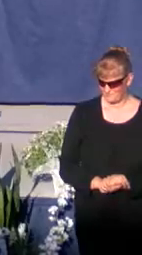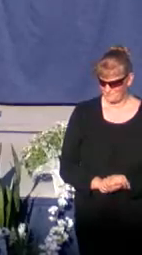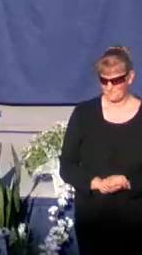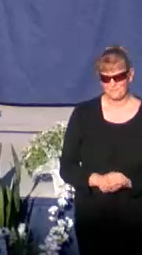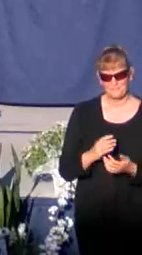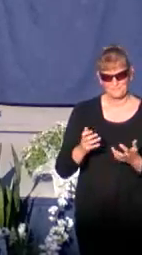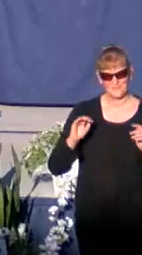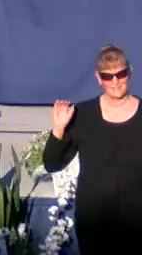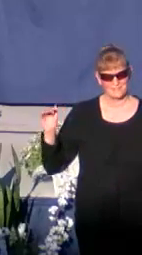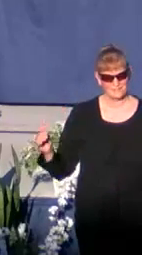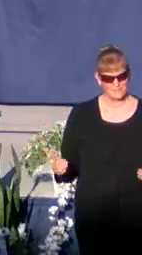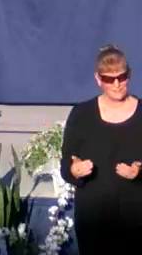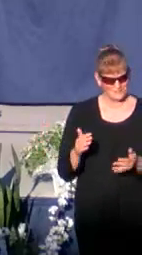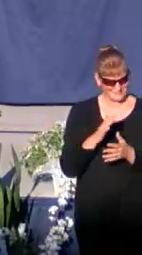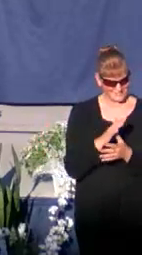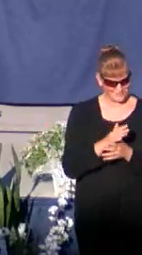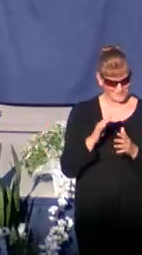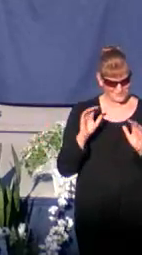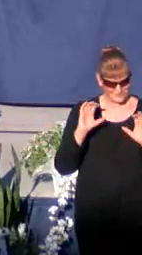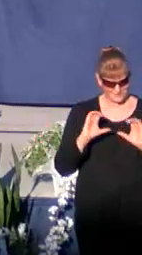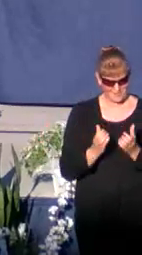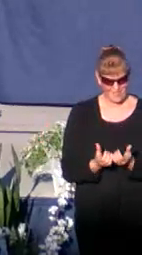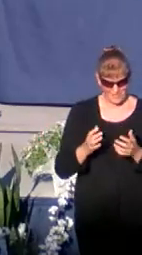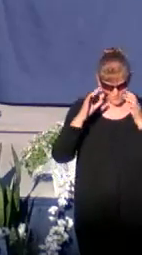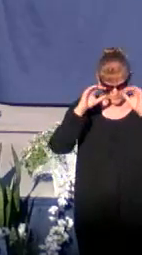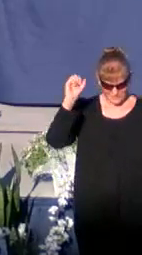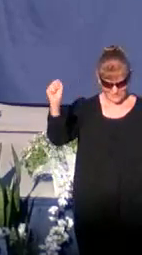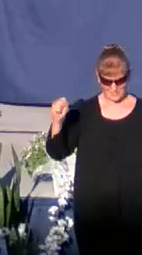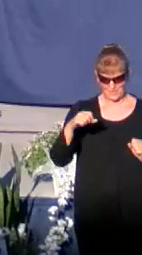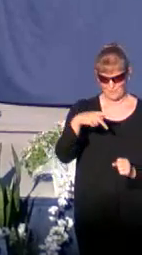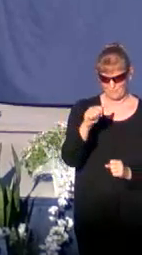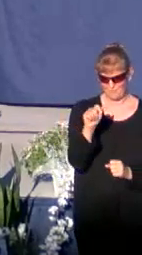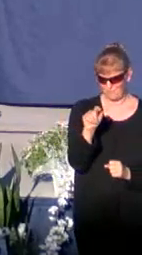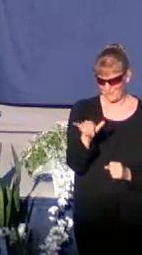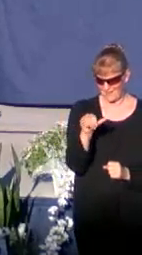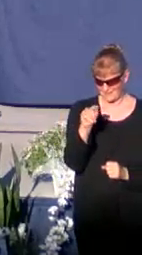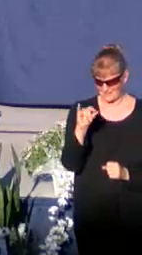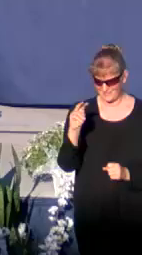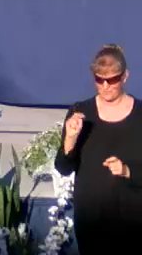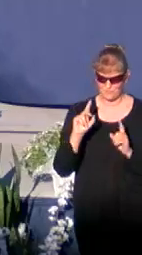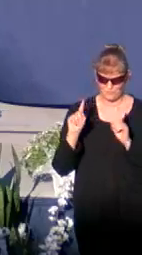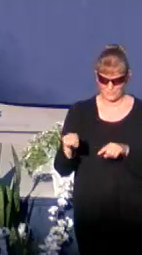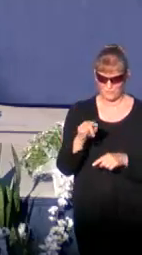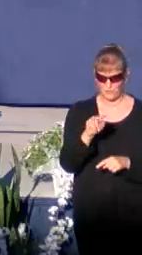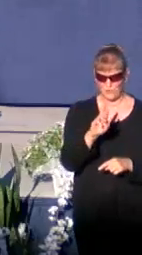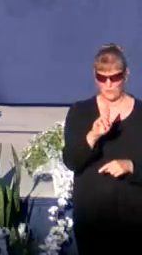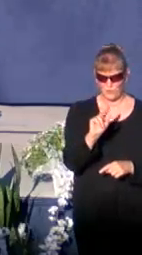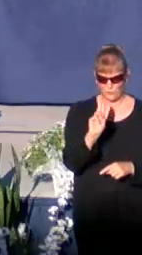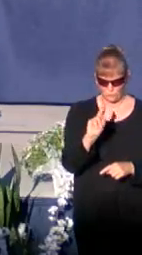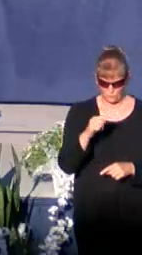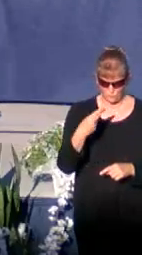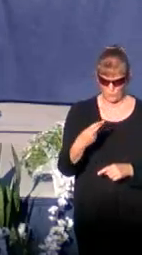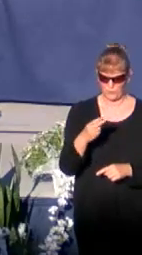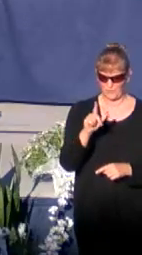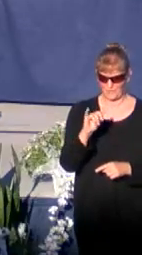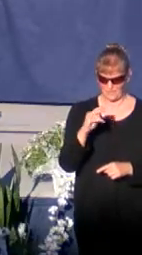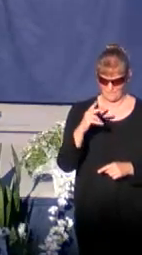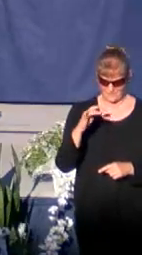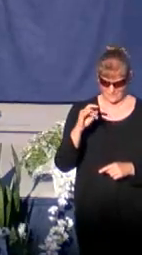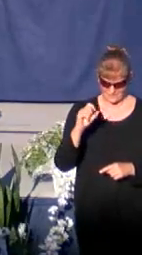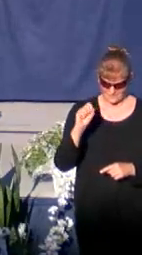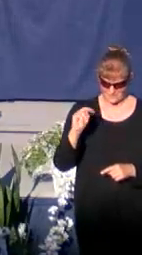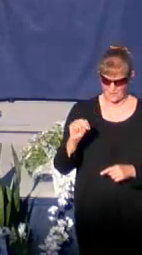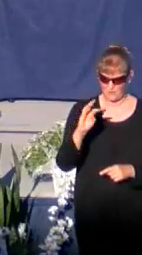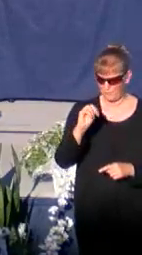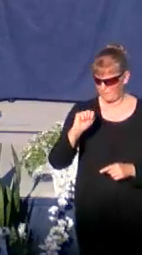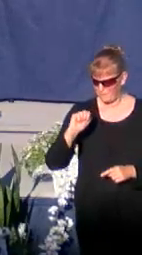I would like to introduce your senior class president, Peyton Stevenson. Peyton attended Ruth Livingston and Mark Twain Elementary, McLaughlin Middle School, and next year she